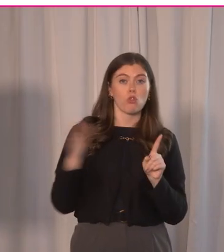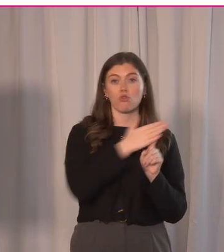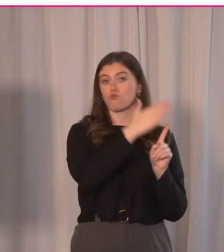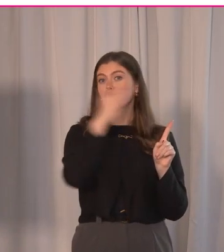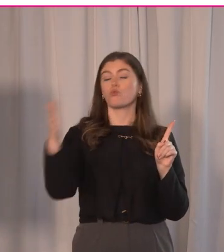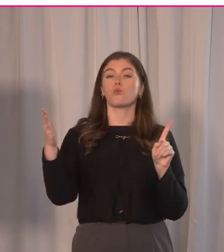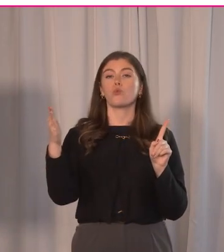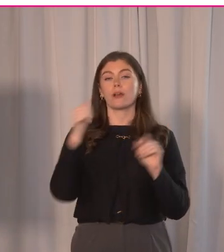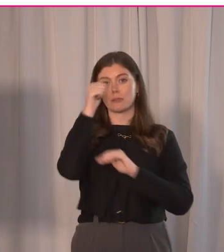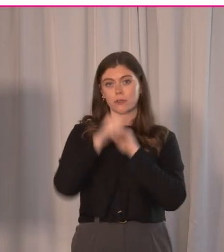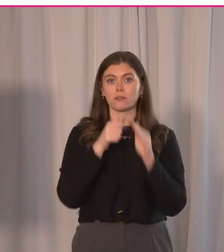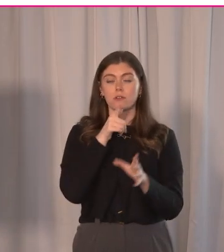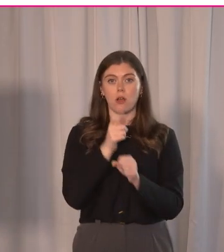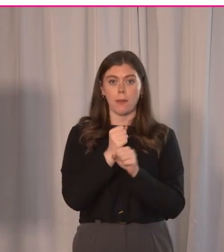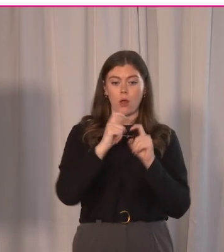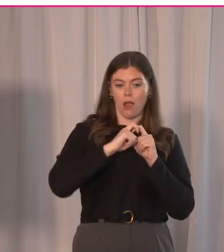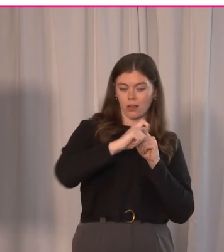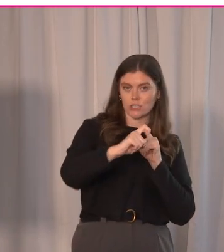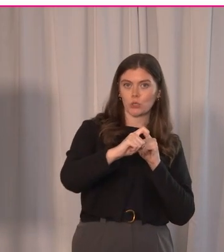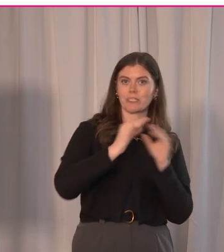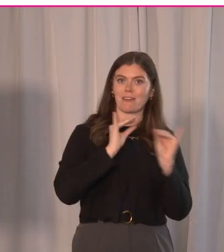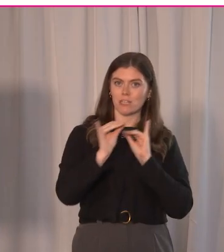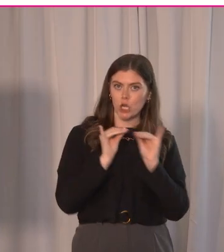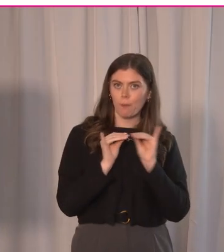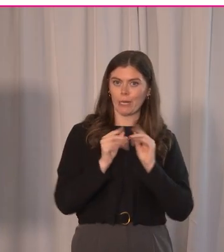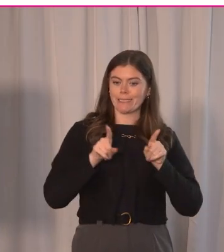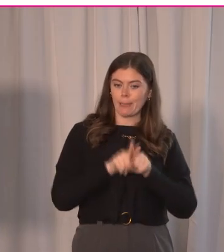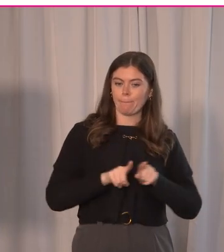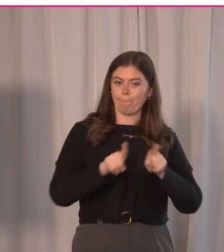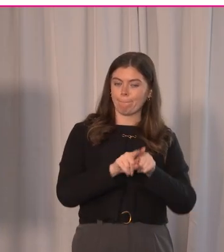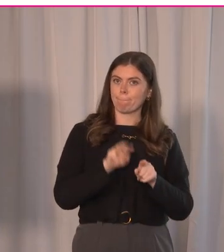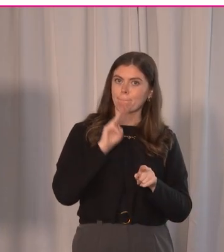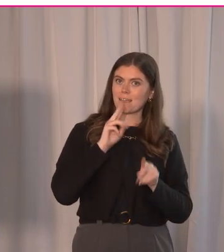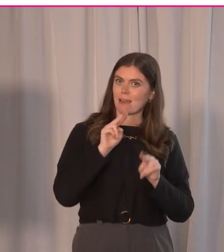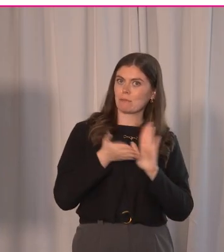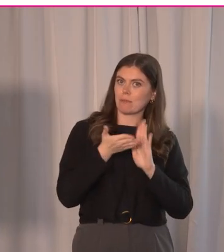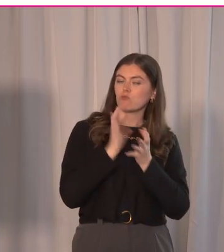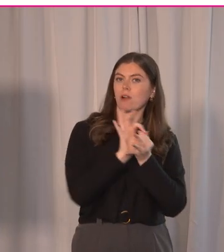two continuity of interpreter to build up the relationship.